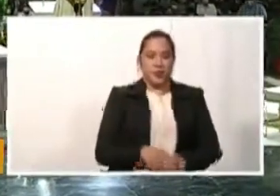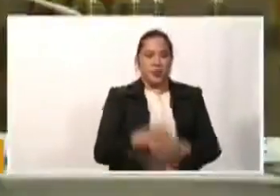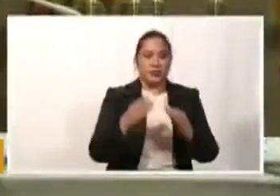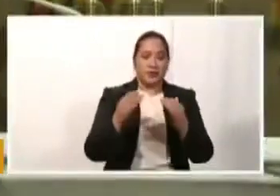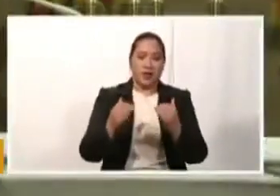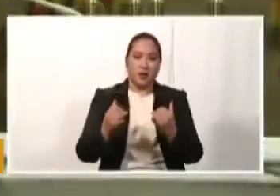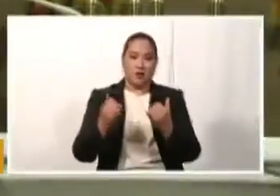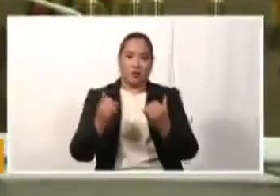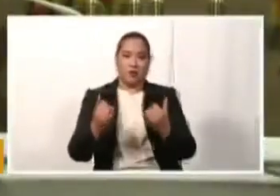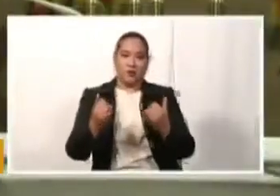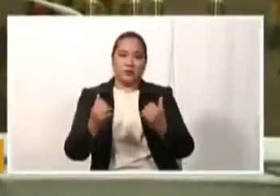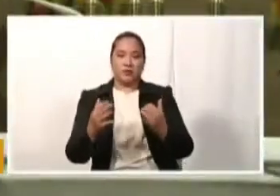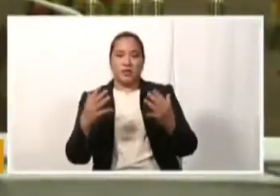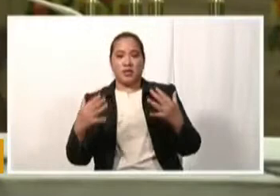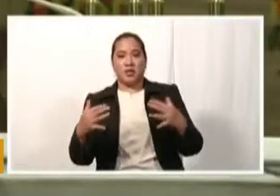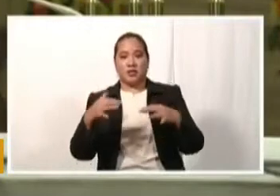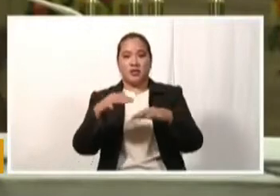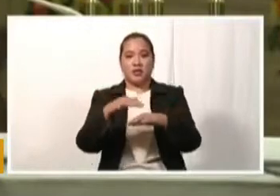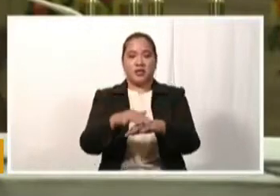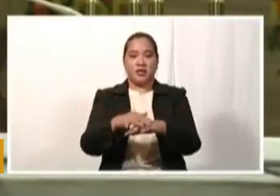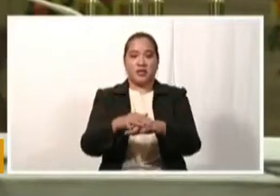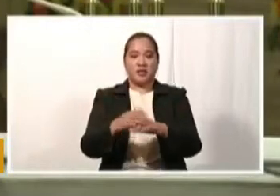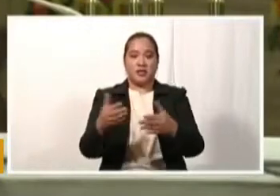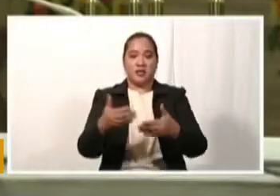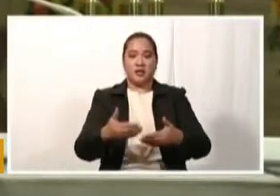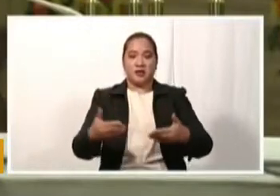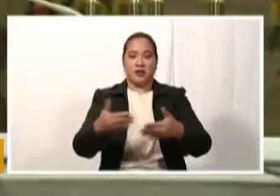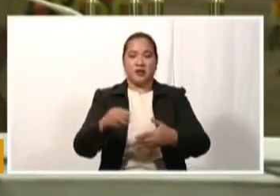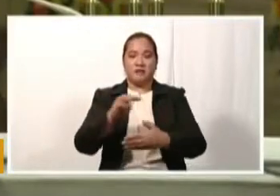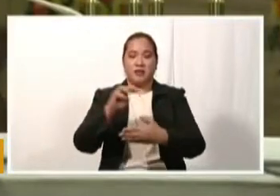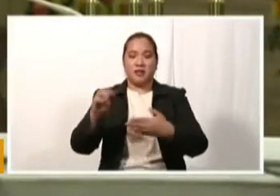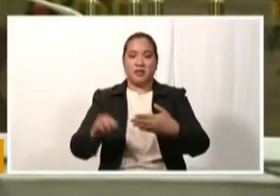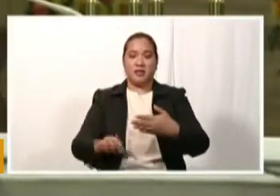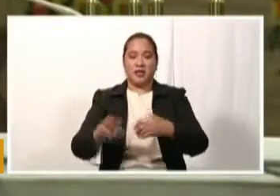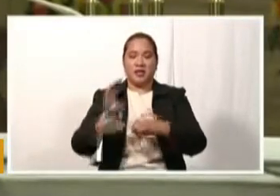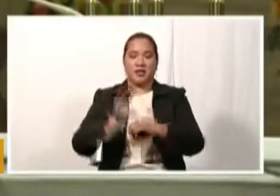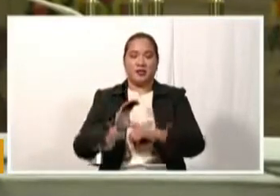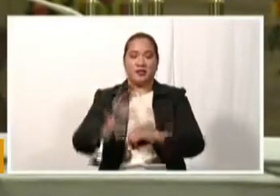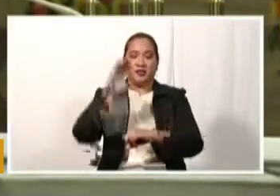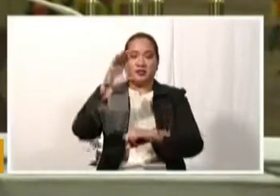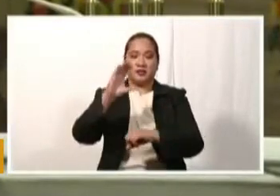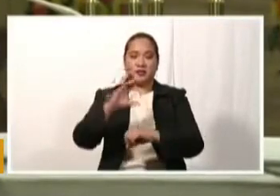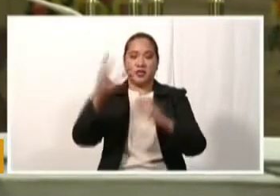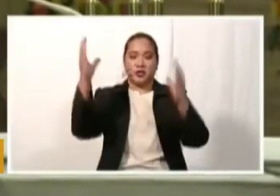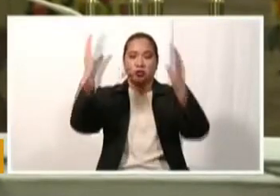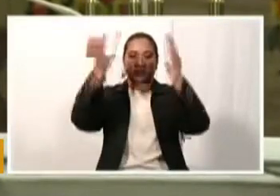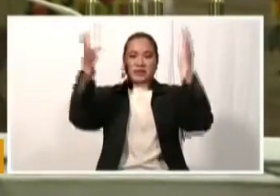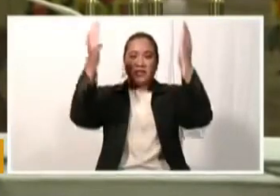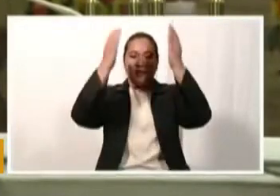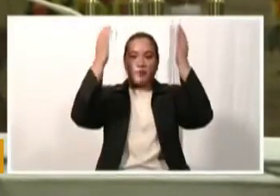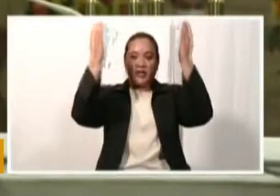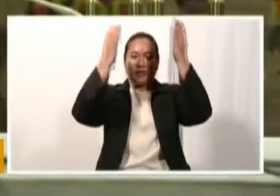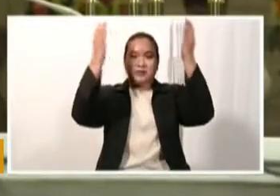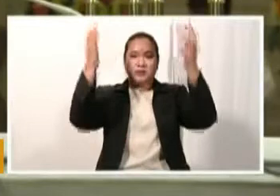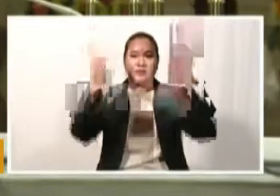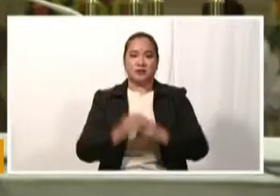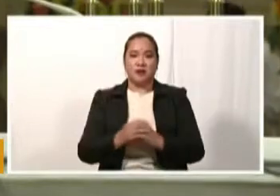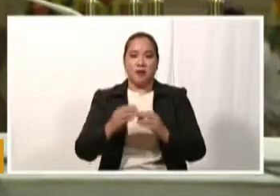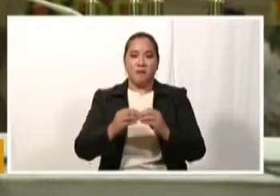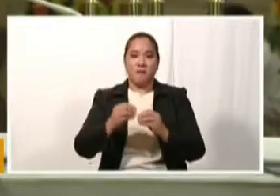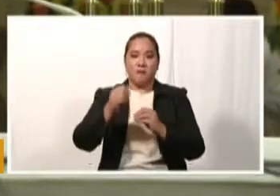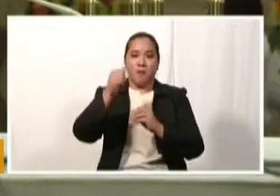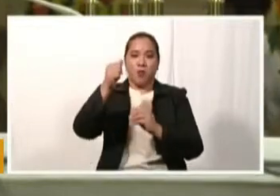Tonight, we gather here at the Manila Cathedral to celebrate the